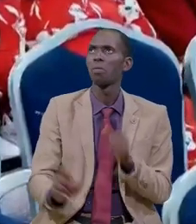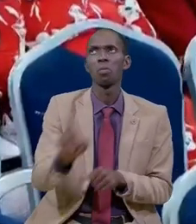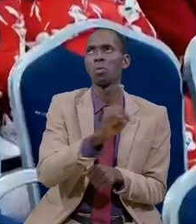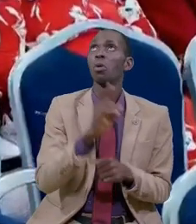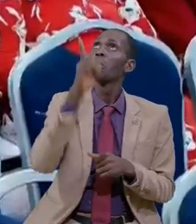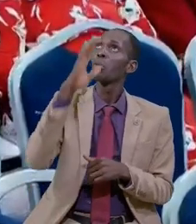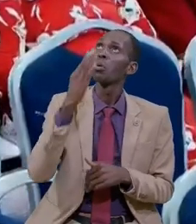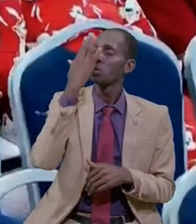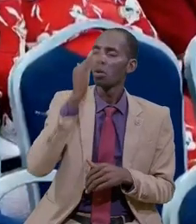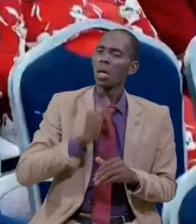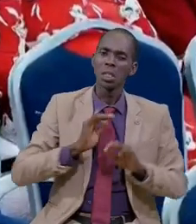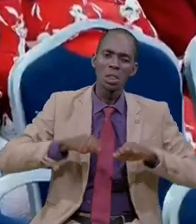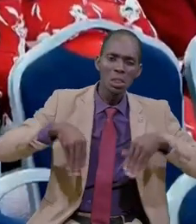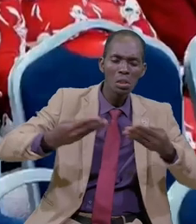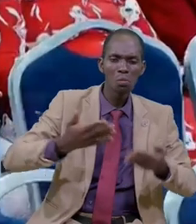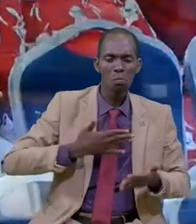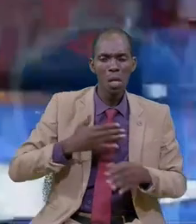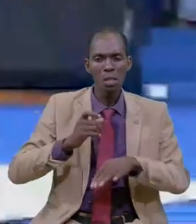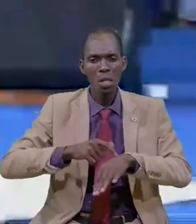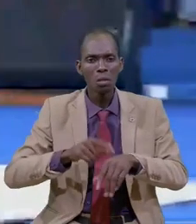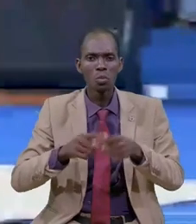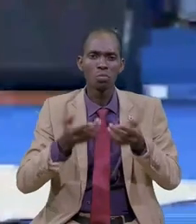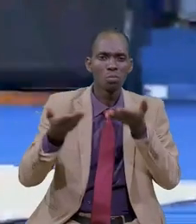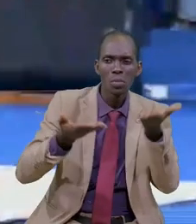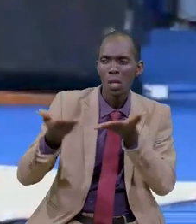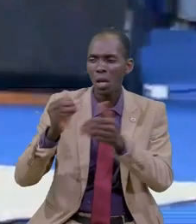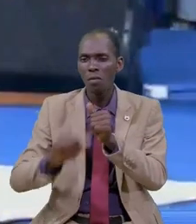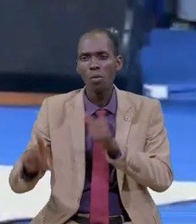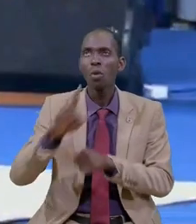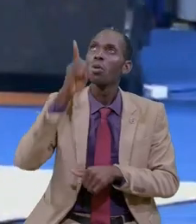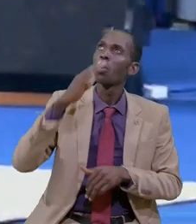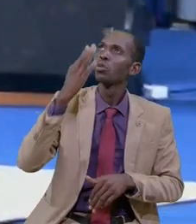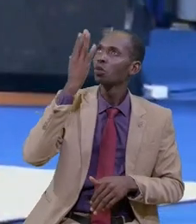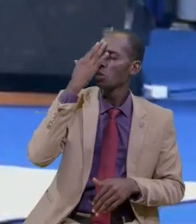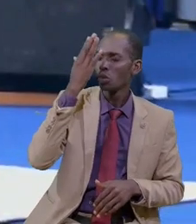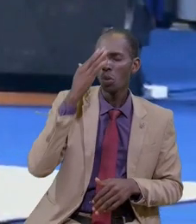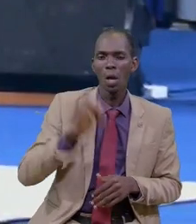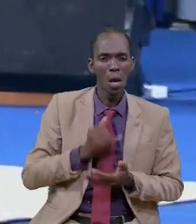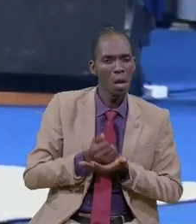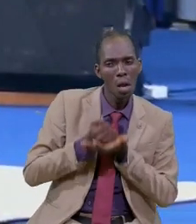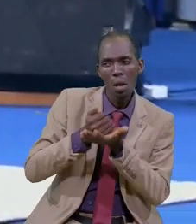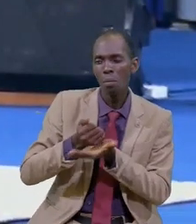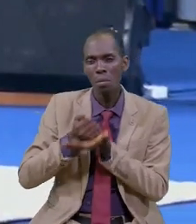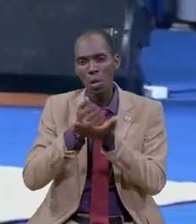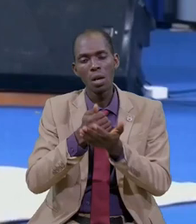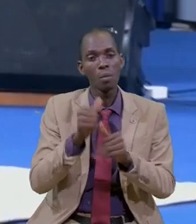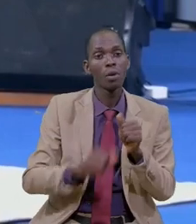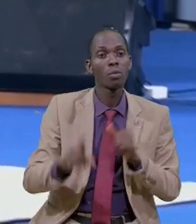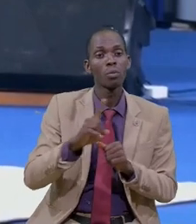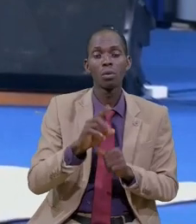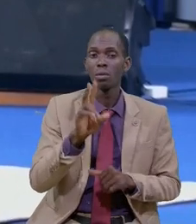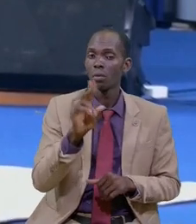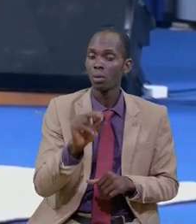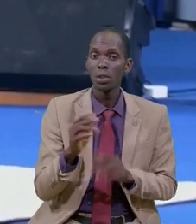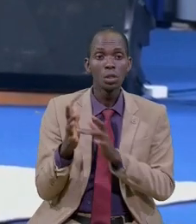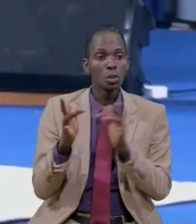time to serve everyone. God knows I help everyone. Jesus did not say